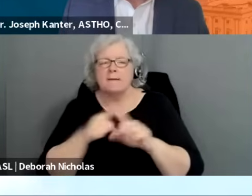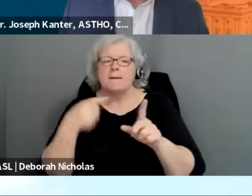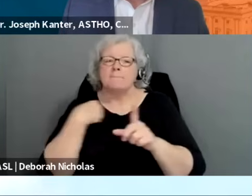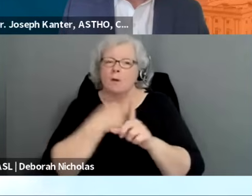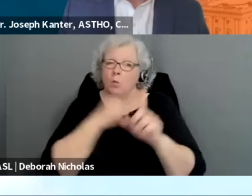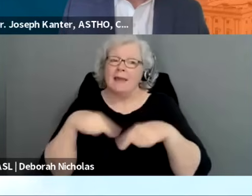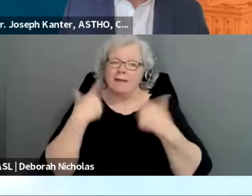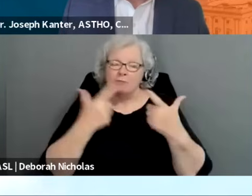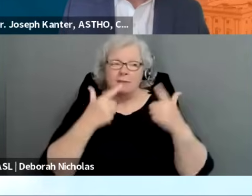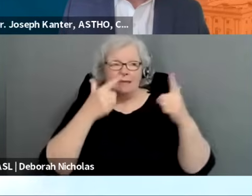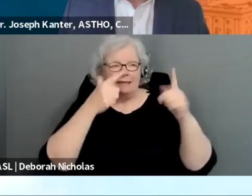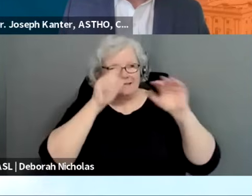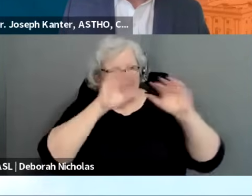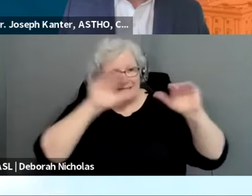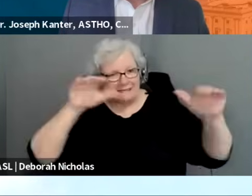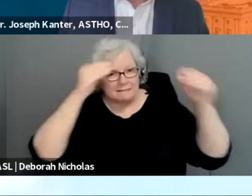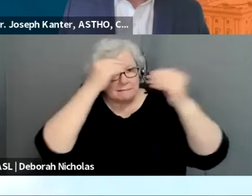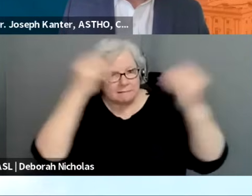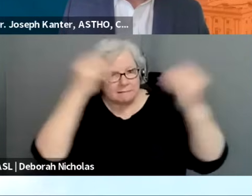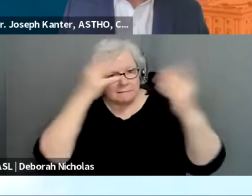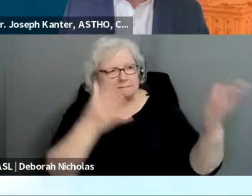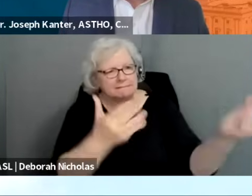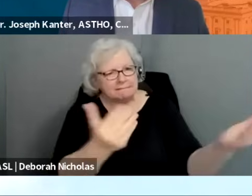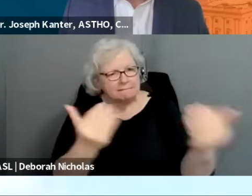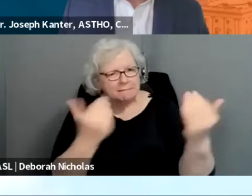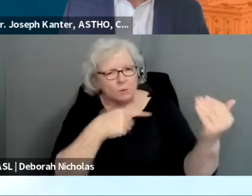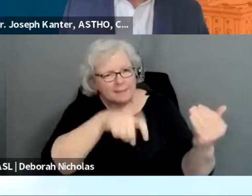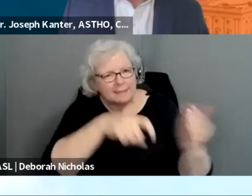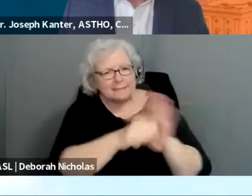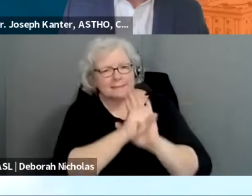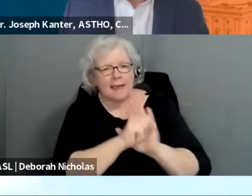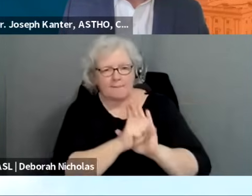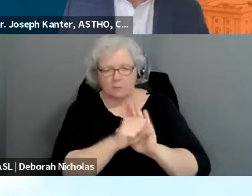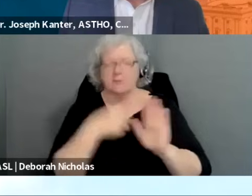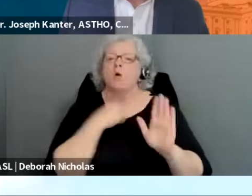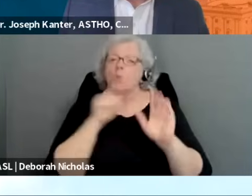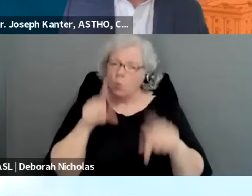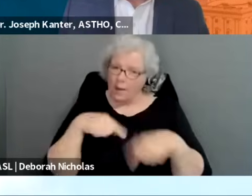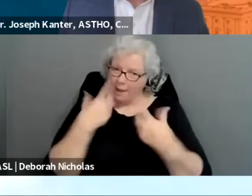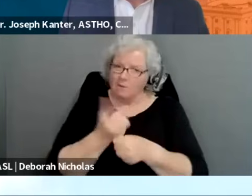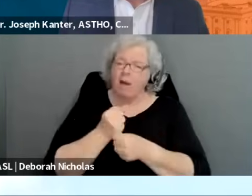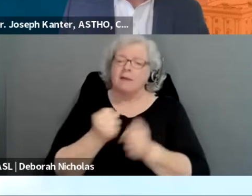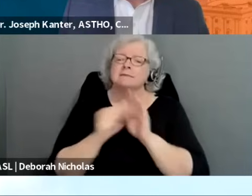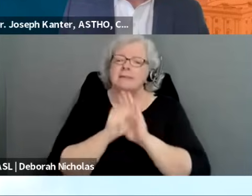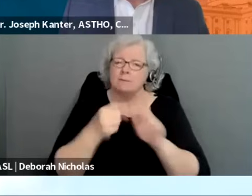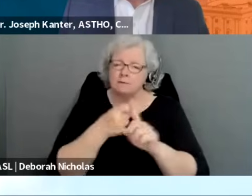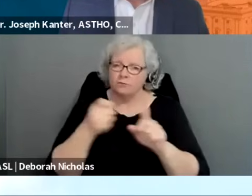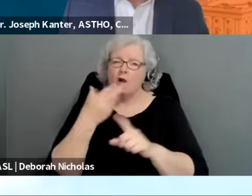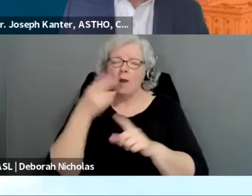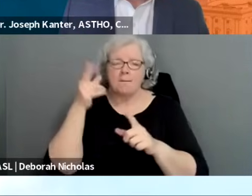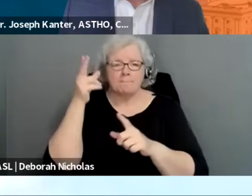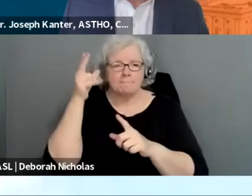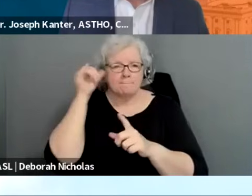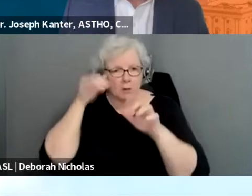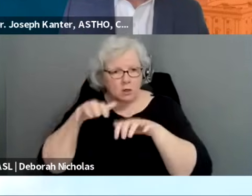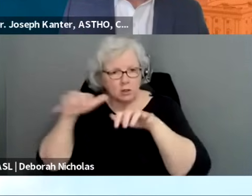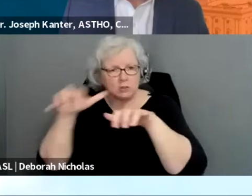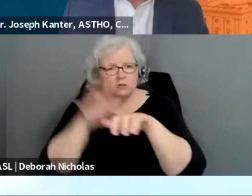those samples, and we have continued to get samples from herds across the states. So at this